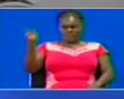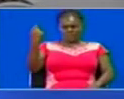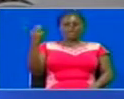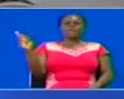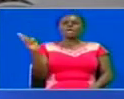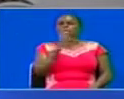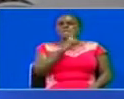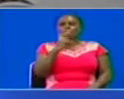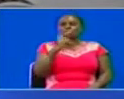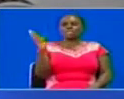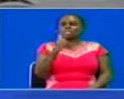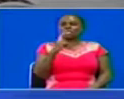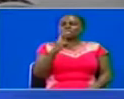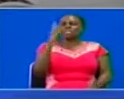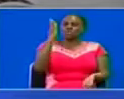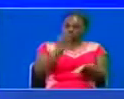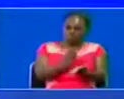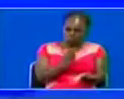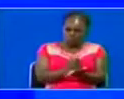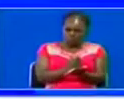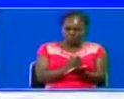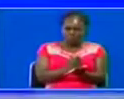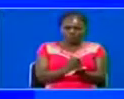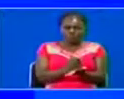threat, and this threat is real.